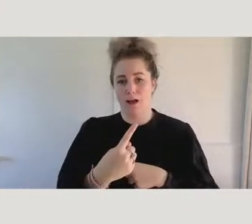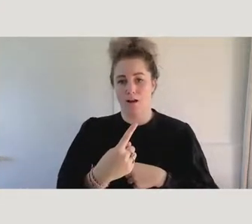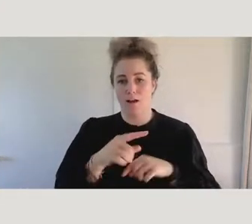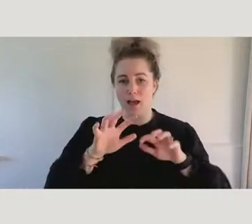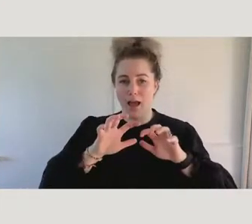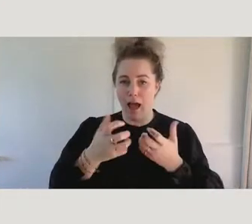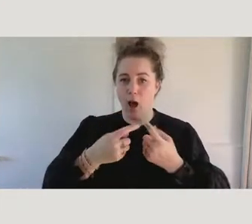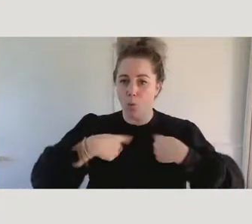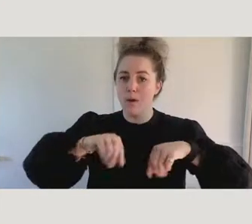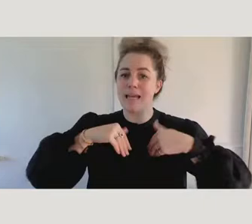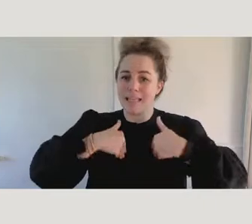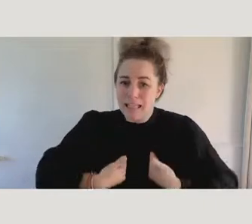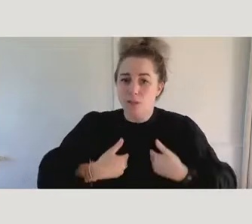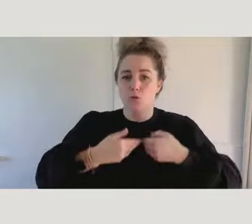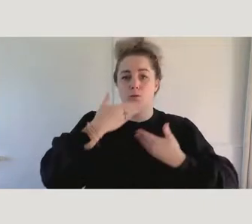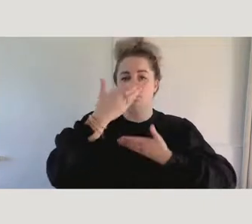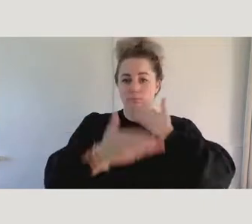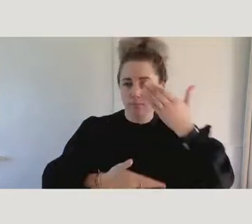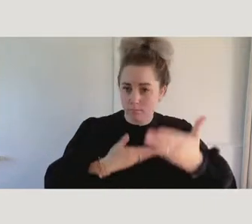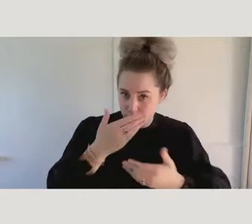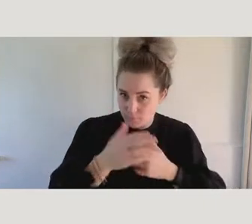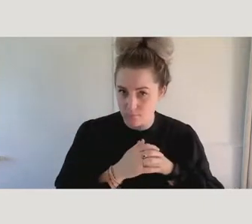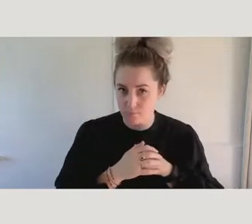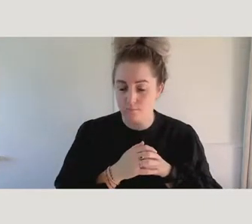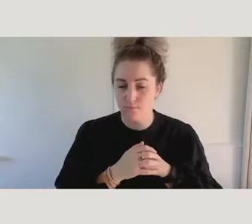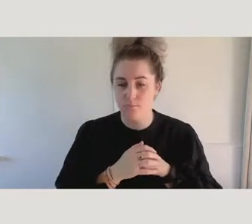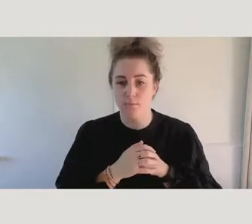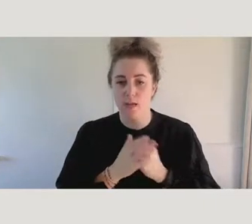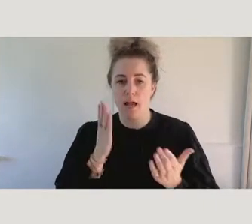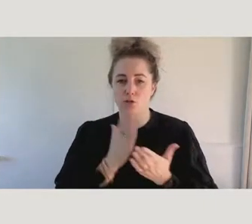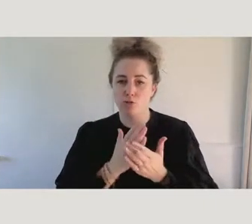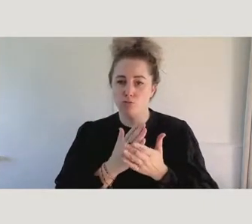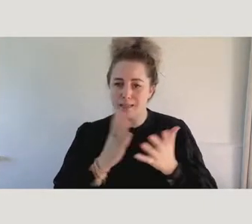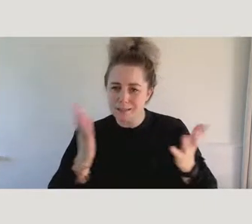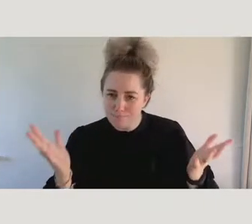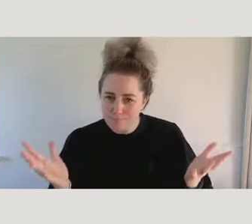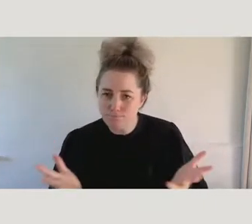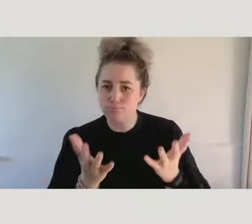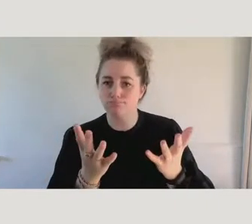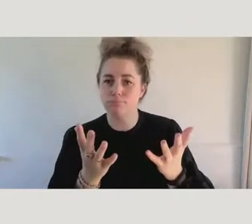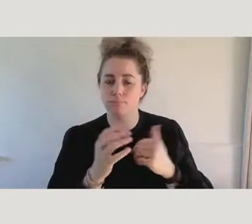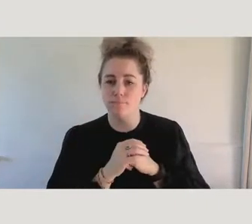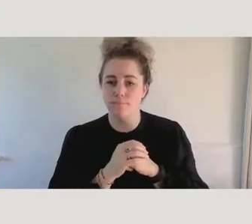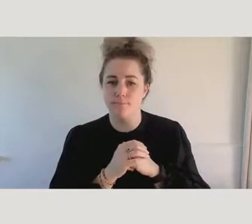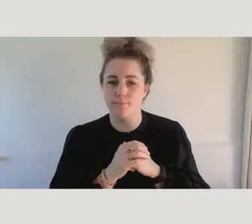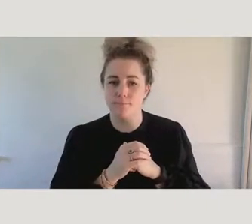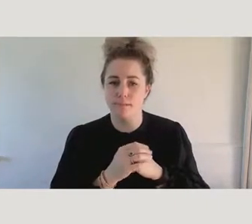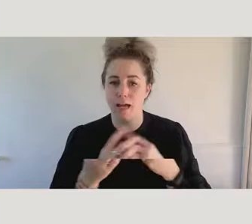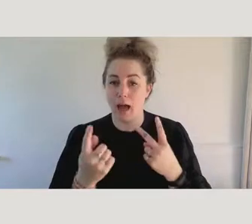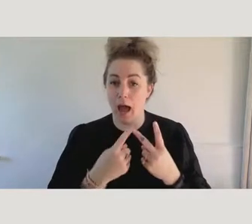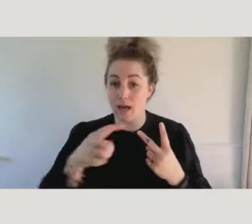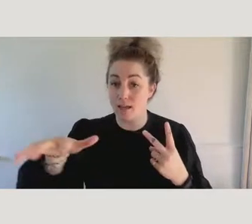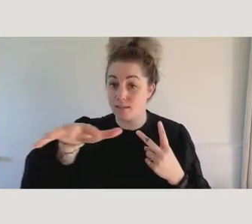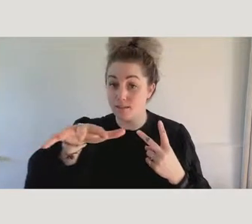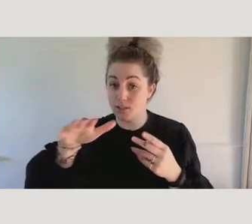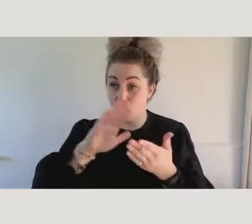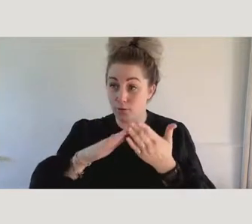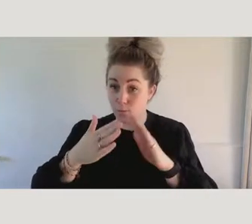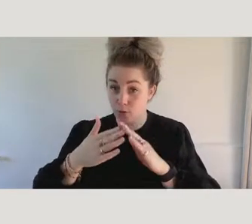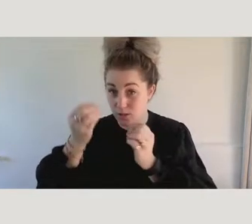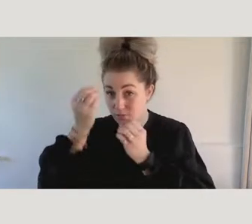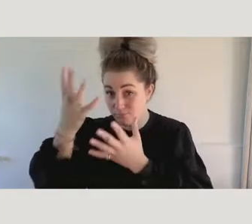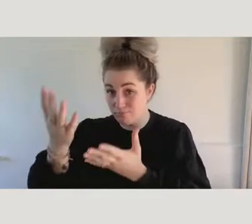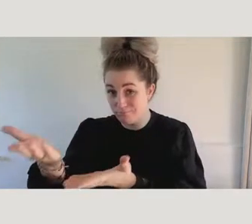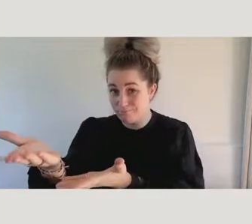the way that we need them to be told and to really pushing other sectors of the communities that we